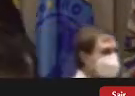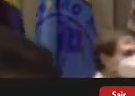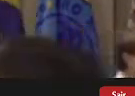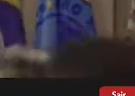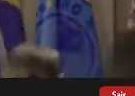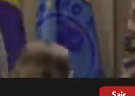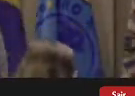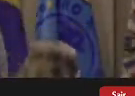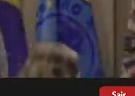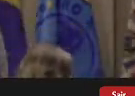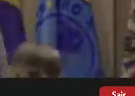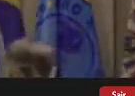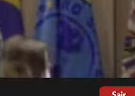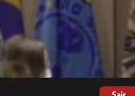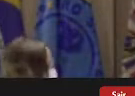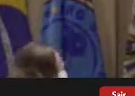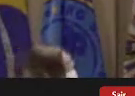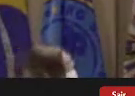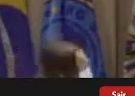Lady.